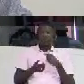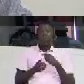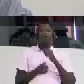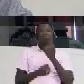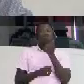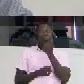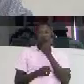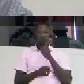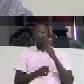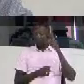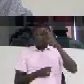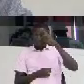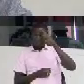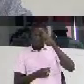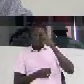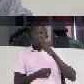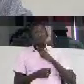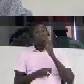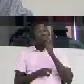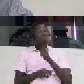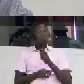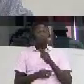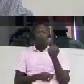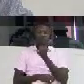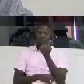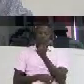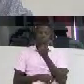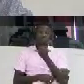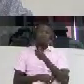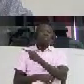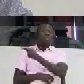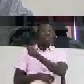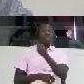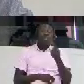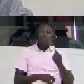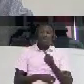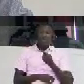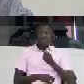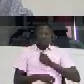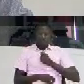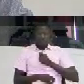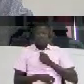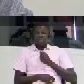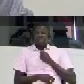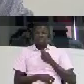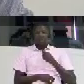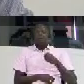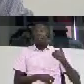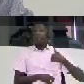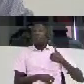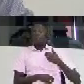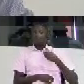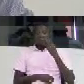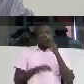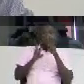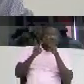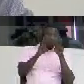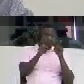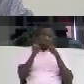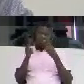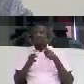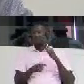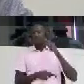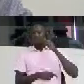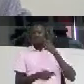reasons, but particularly because they dread the public stigma and the